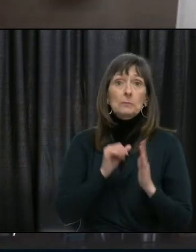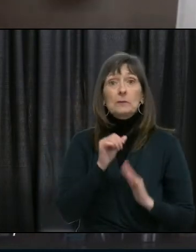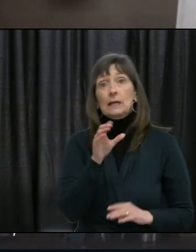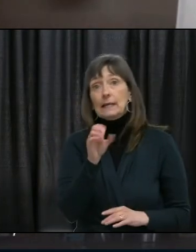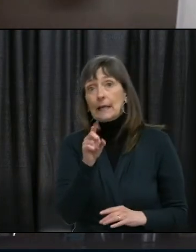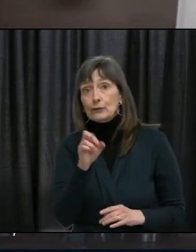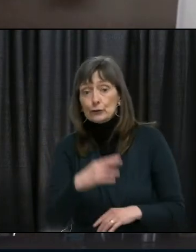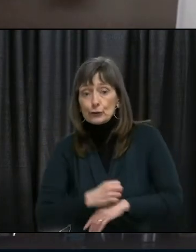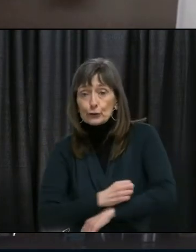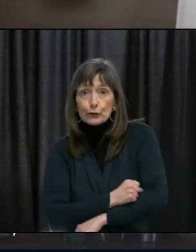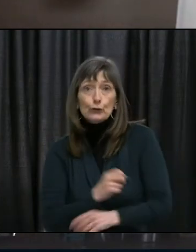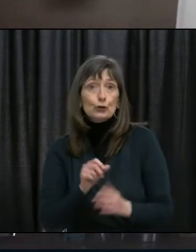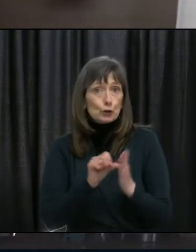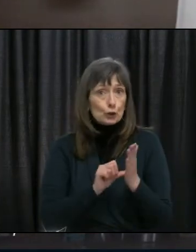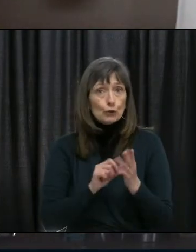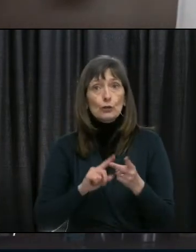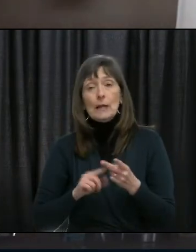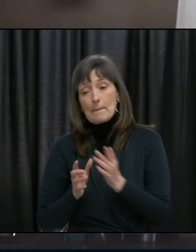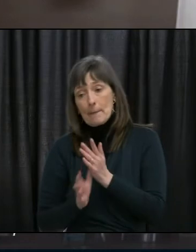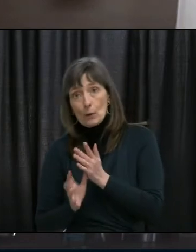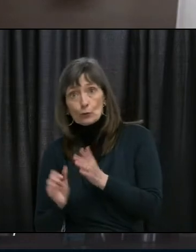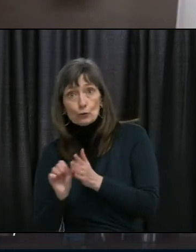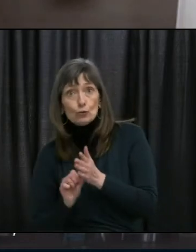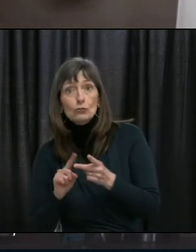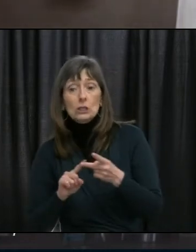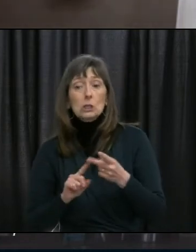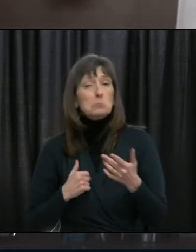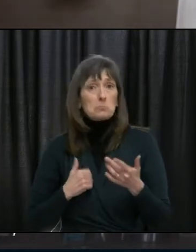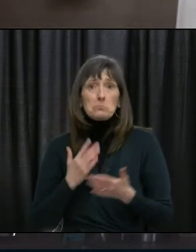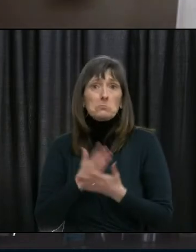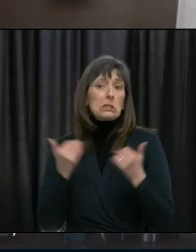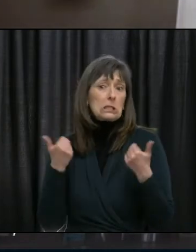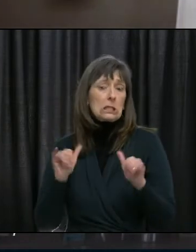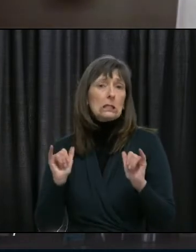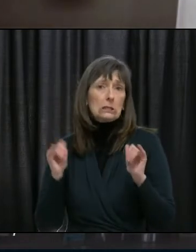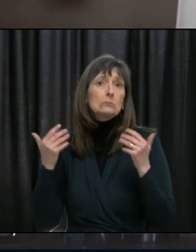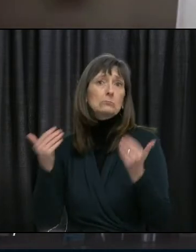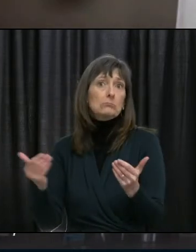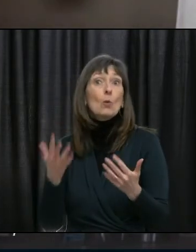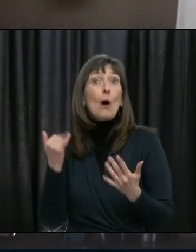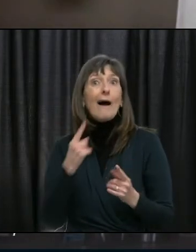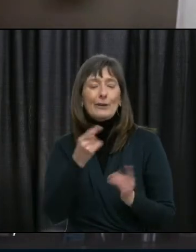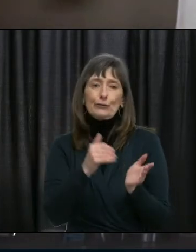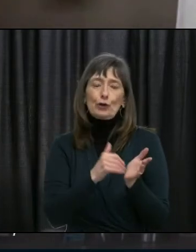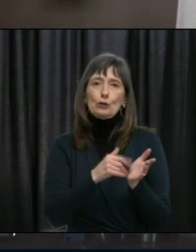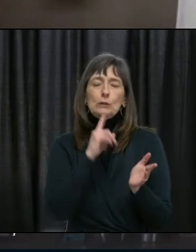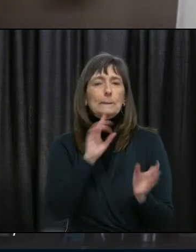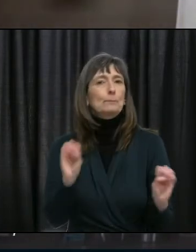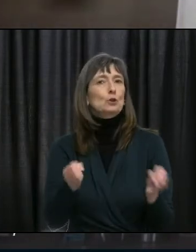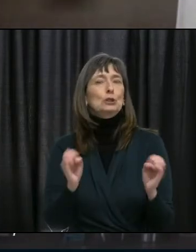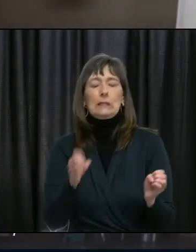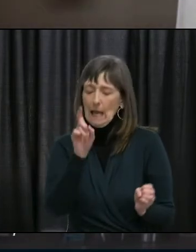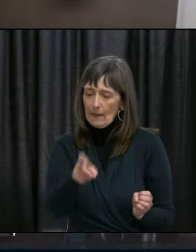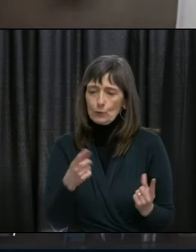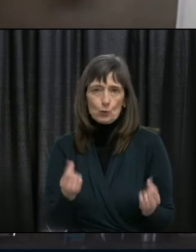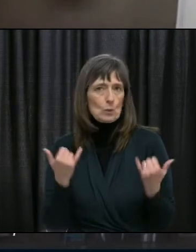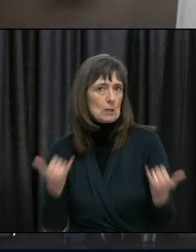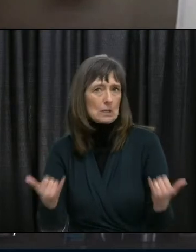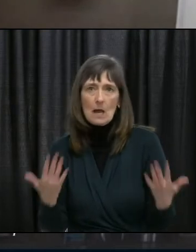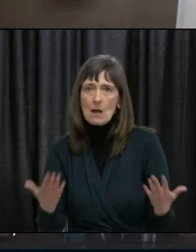surgeries, bowel surgeries, and these kind of things that clinicians, surgeons deem cannot wait. That's a